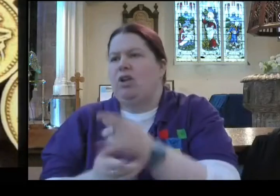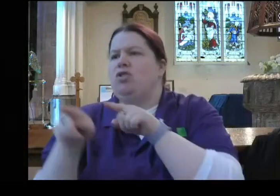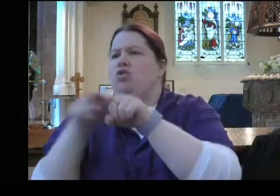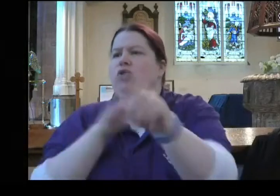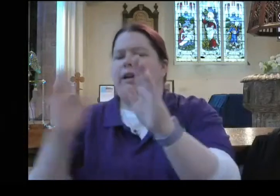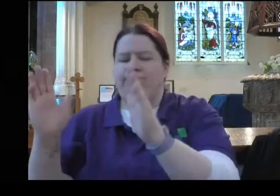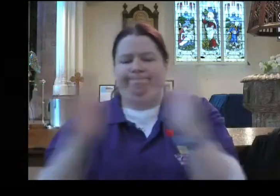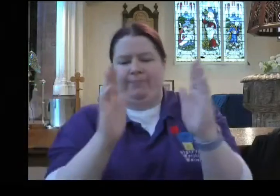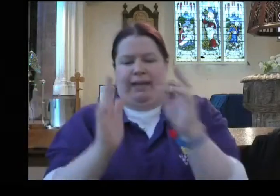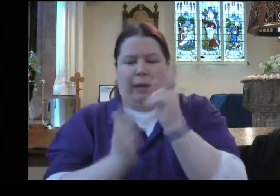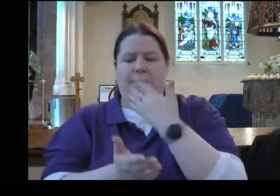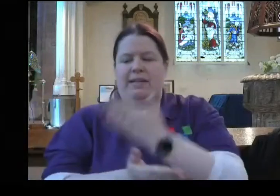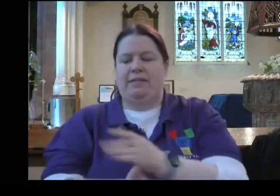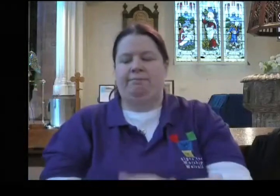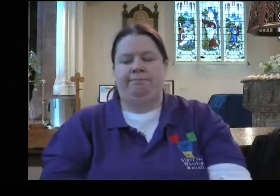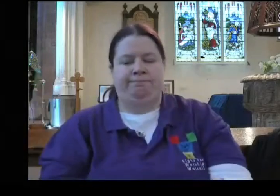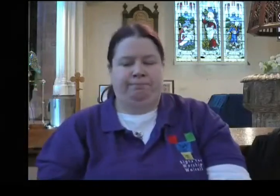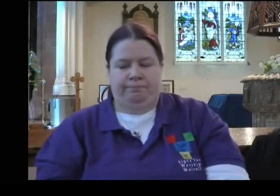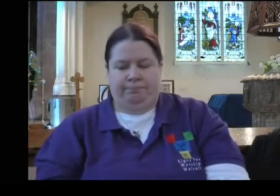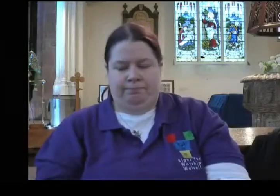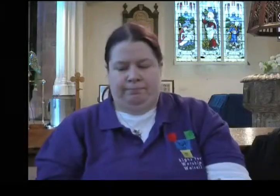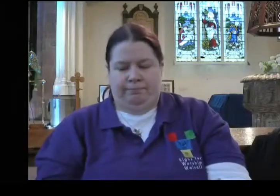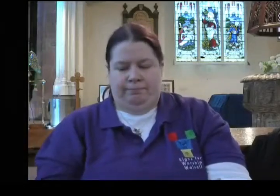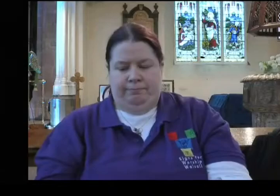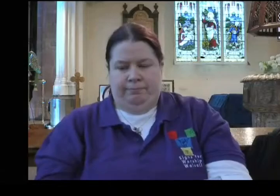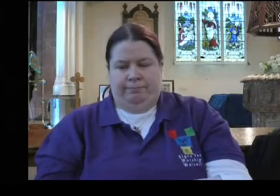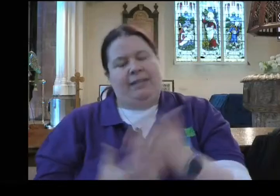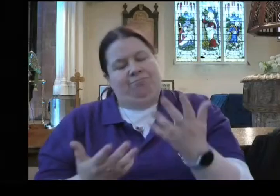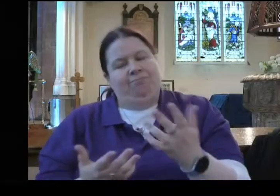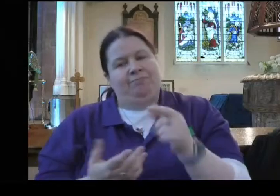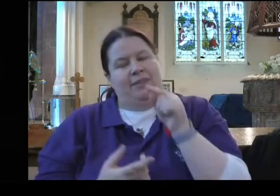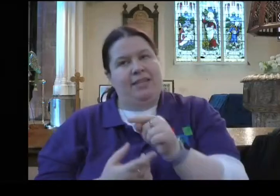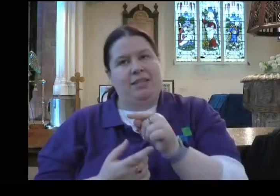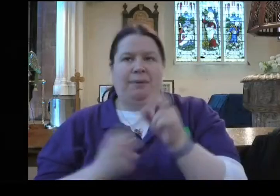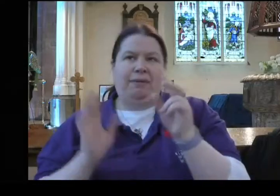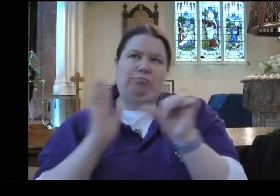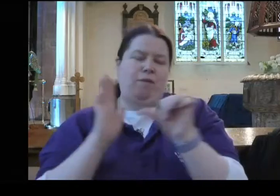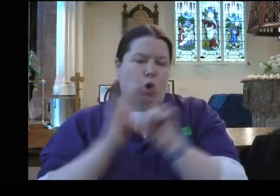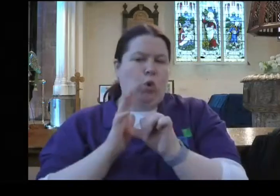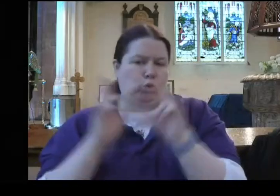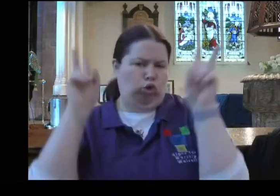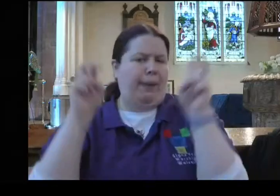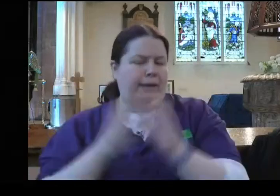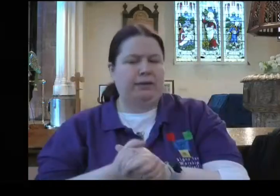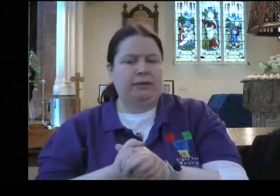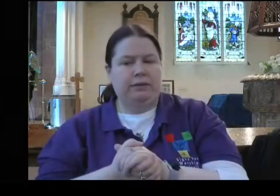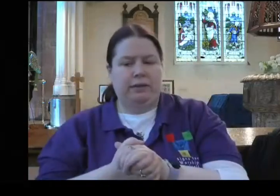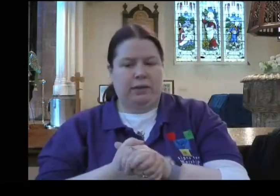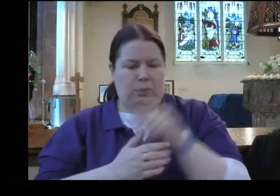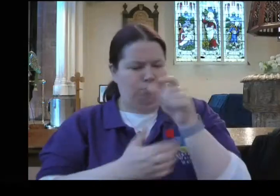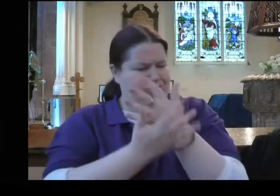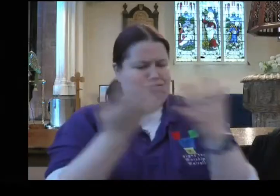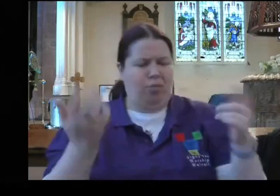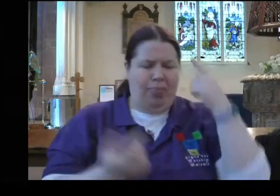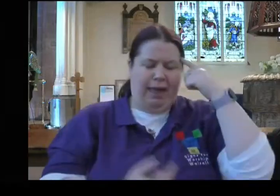if that's possible? And in some ways, this is a bit of a thorny topic, because many people have the